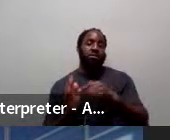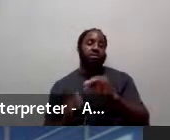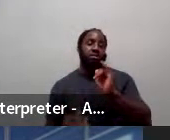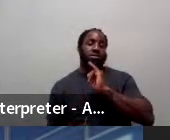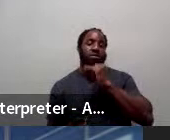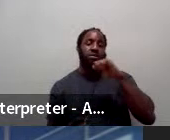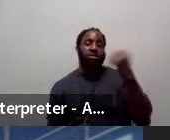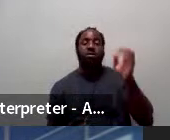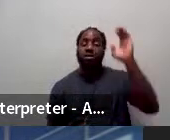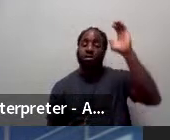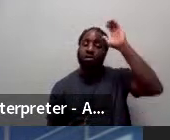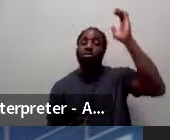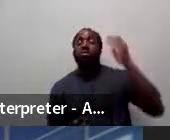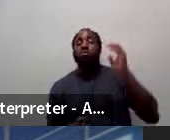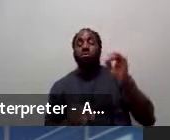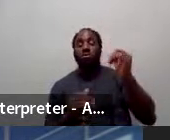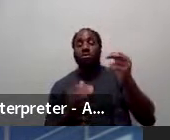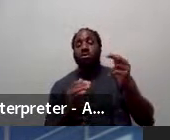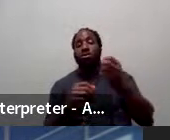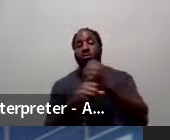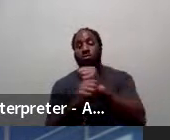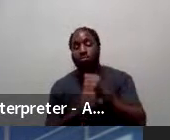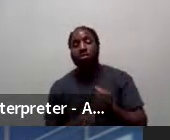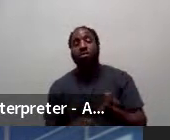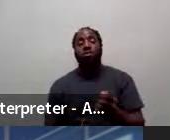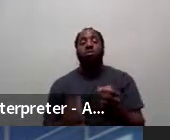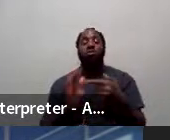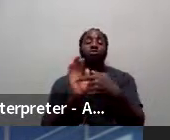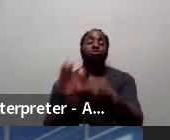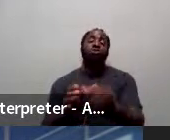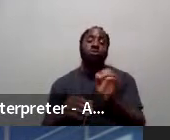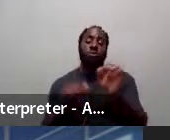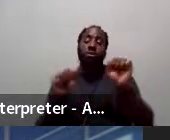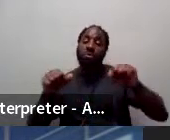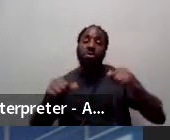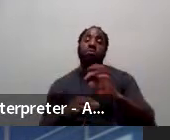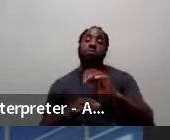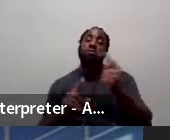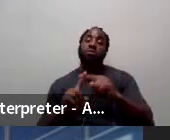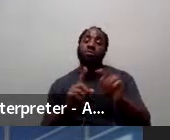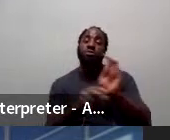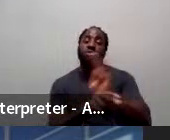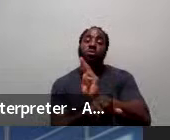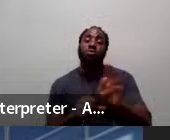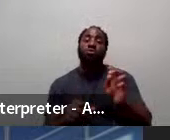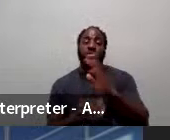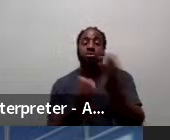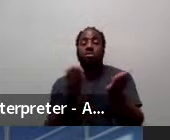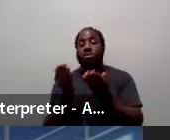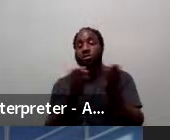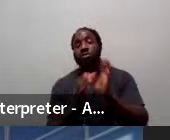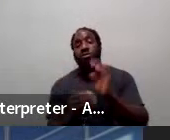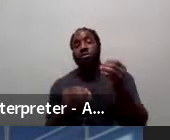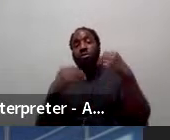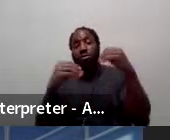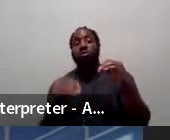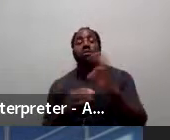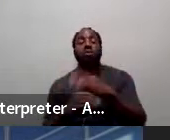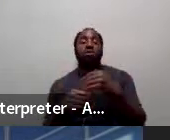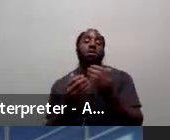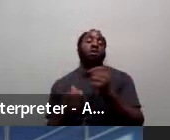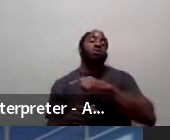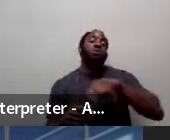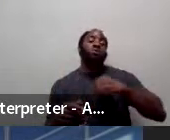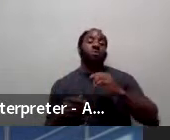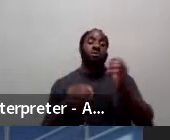conceptual rendering, this time at night, showing the possibilities in different uses, services, and retail, and how we envision the community